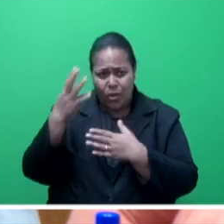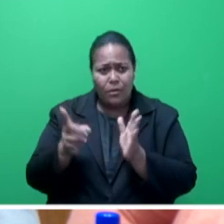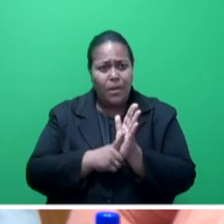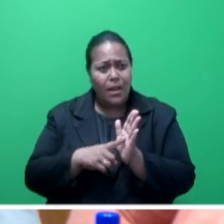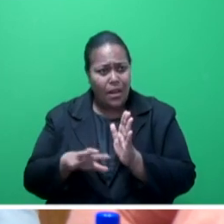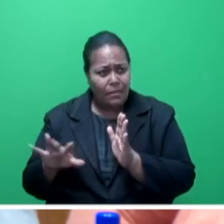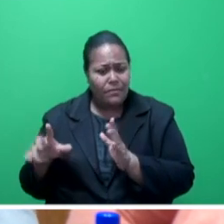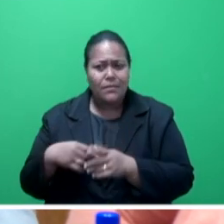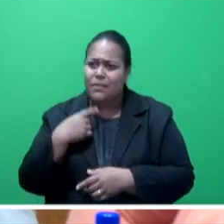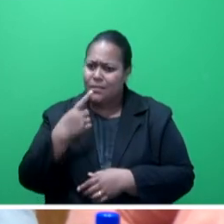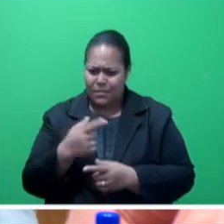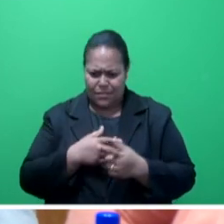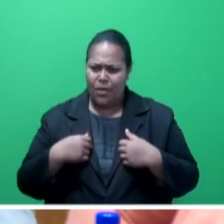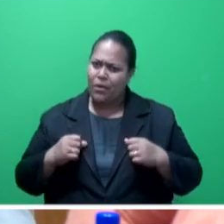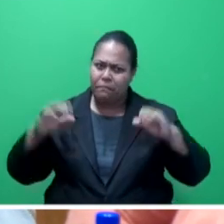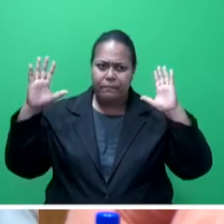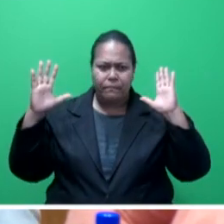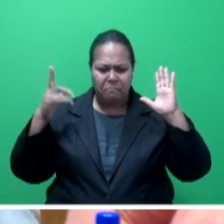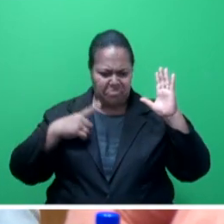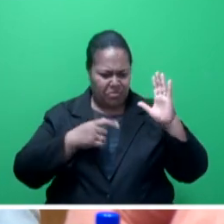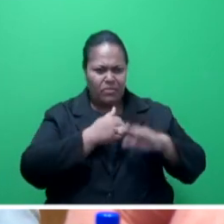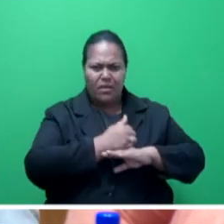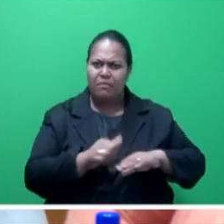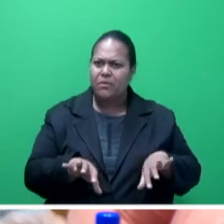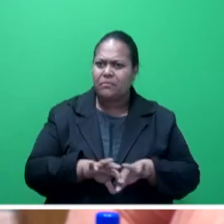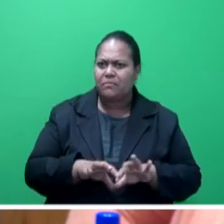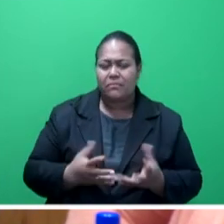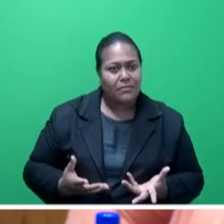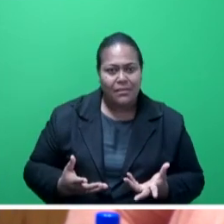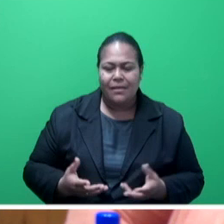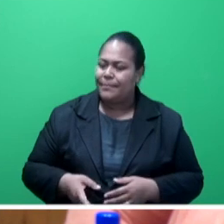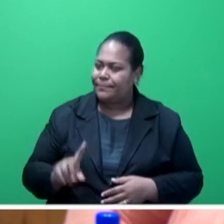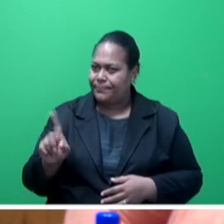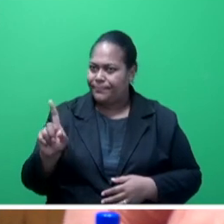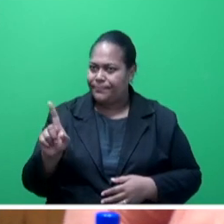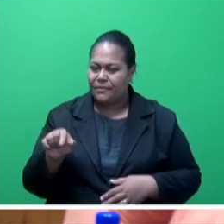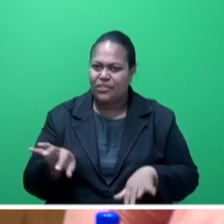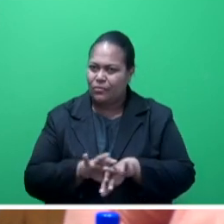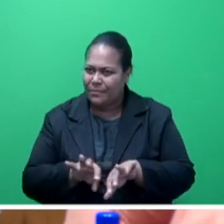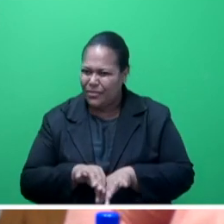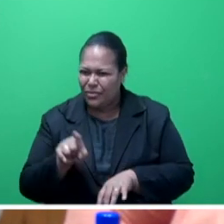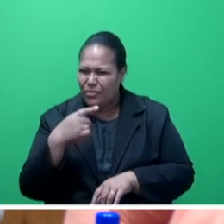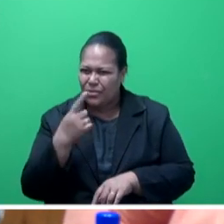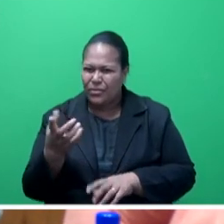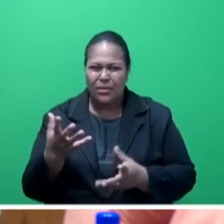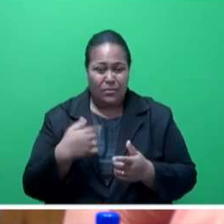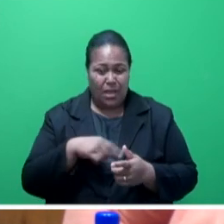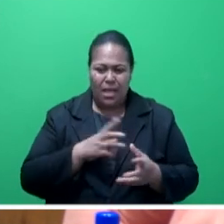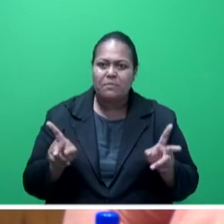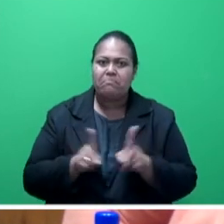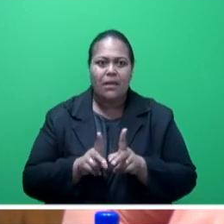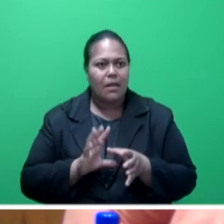our national seaports. Absolute hogwash. We have partnered with Aitken Spence to run the ports, but the